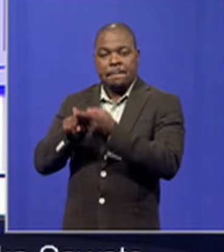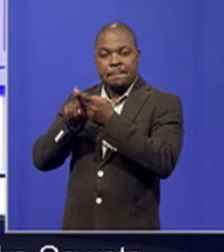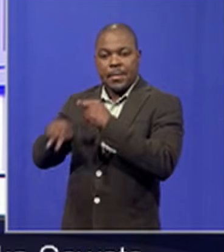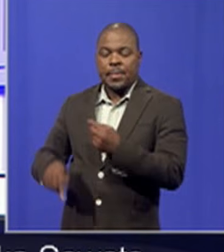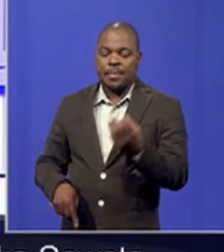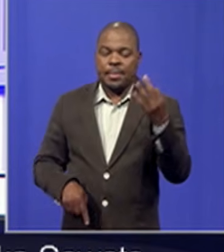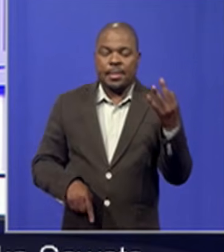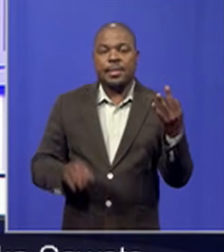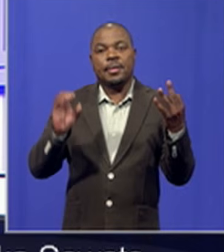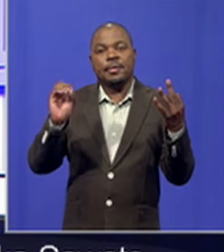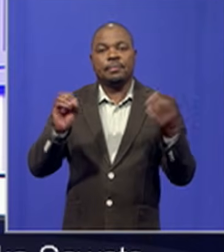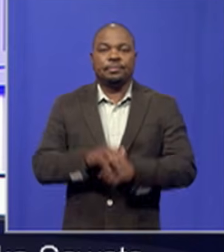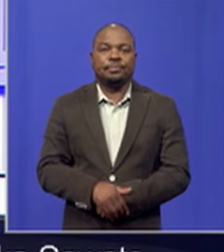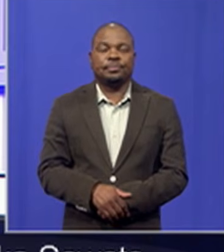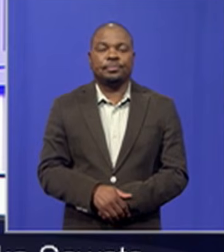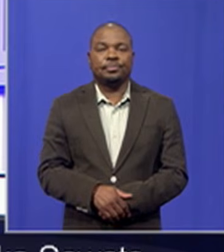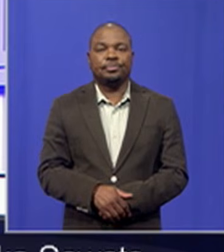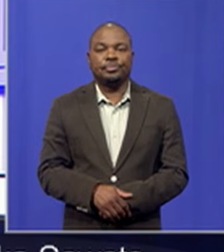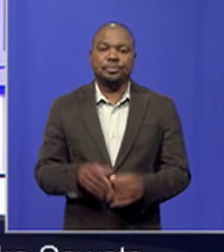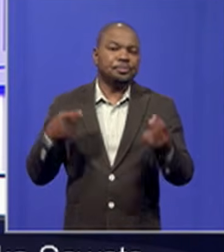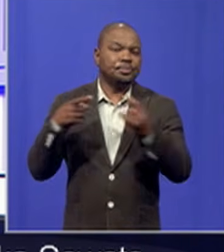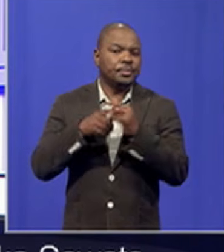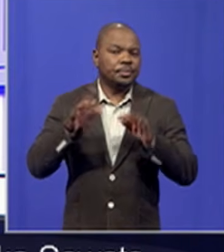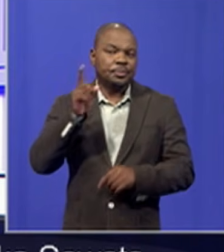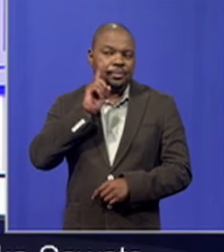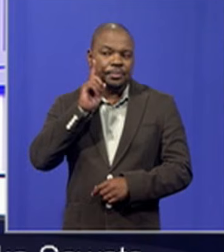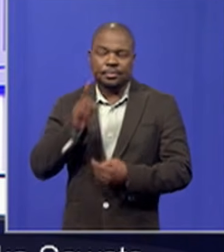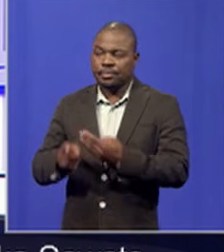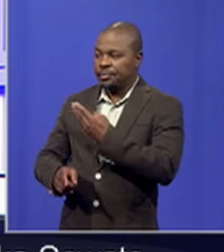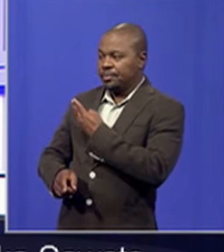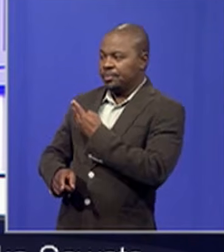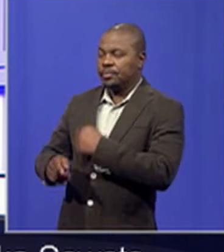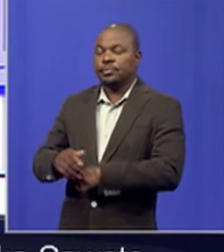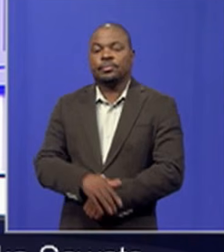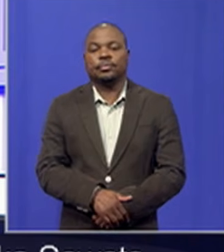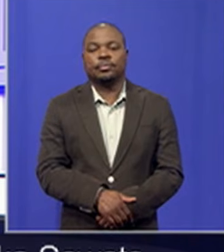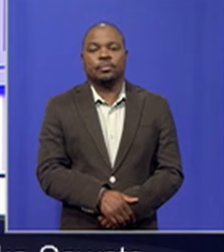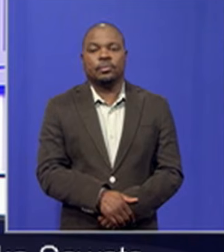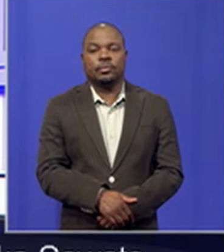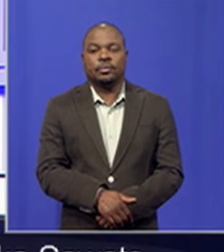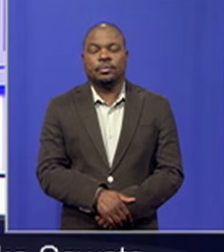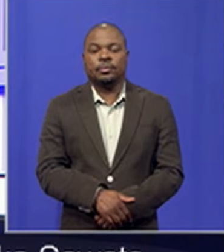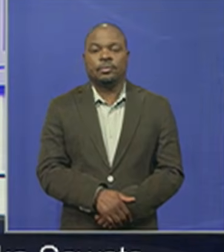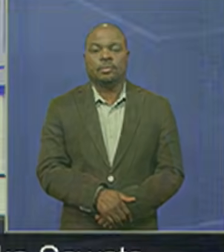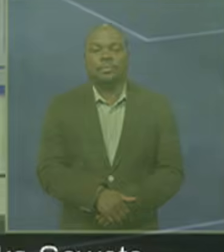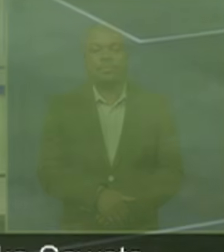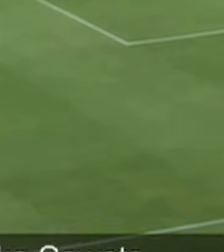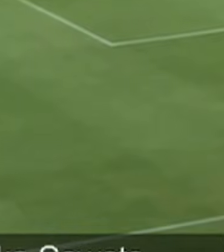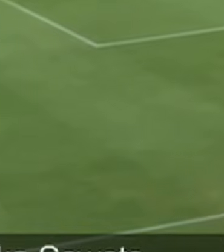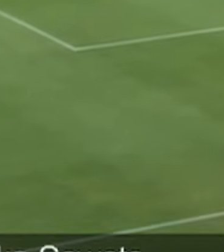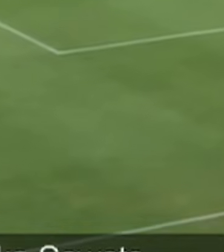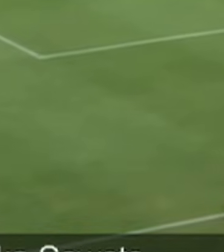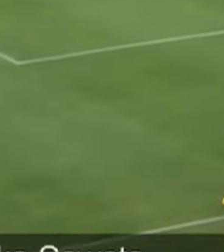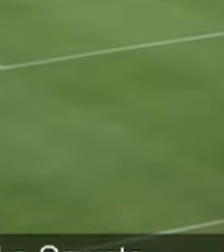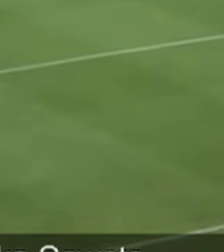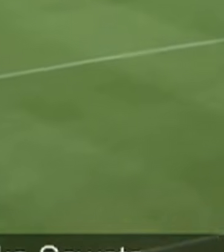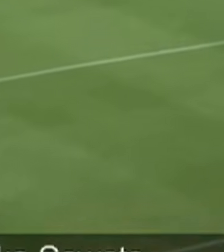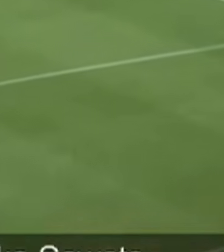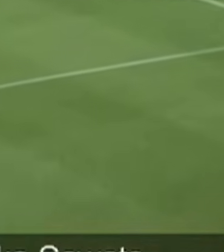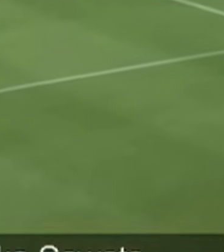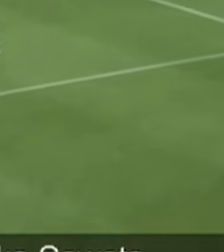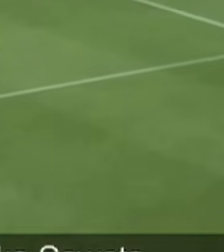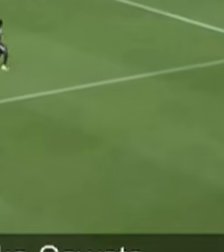tharo goleng. Mahlokodiana re boneng vanaand word ek